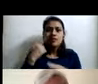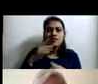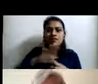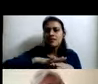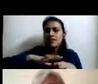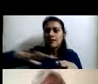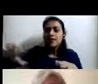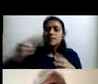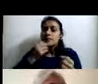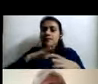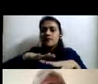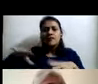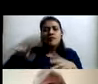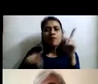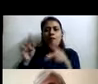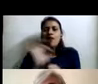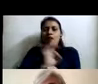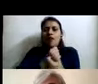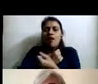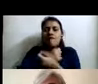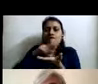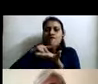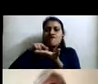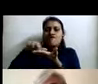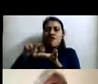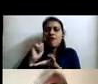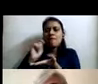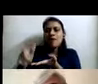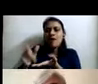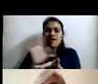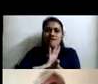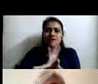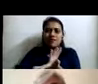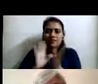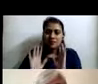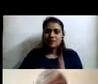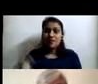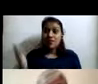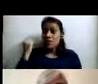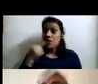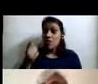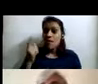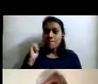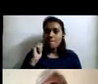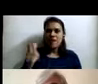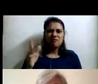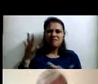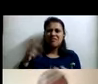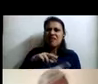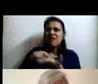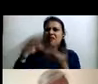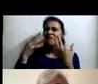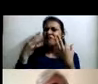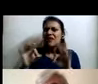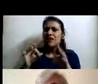happy to come and walk on these trails and pay for it. So when people said nobody will pay to come on your trails, that proved to be completely wrong and